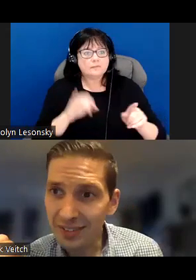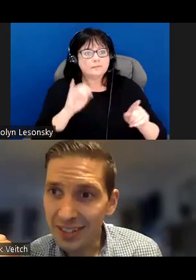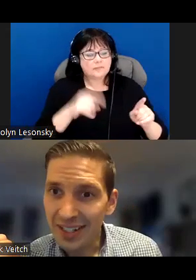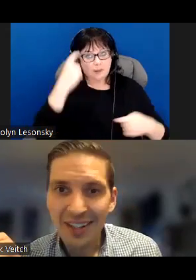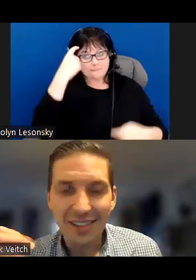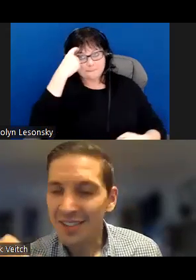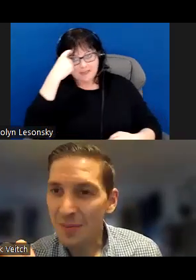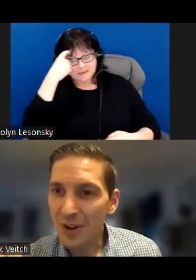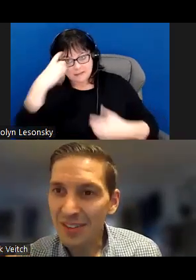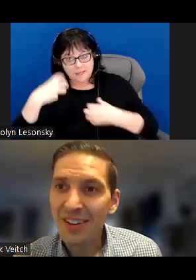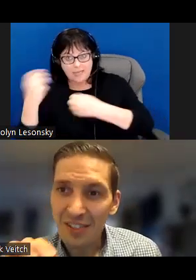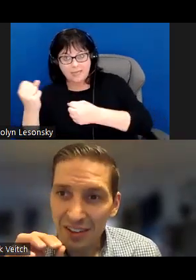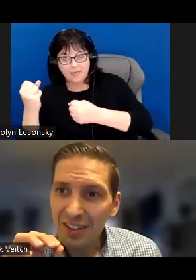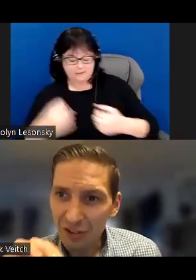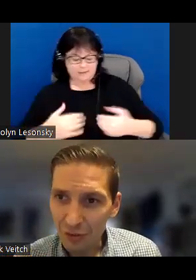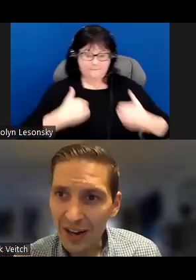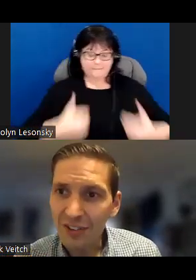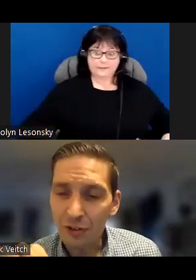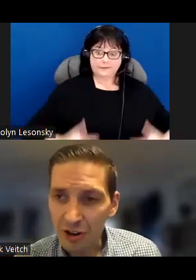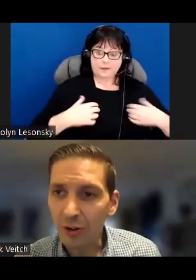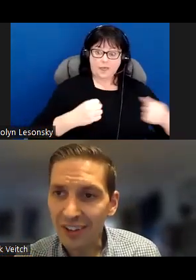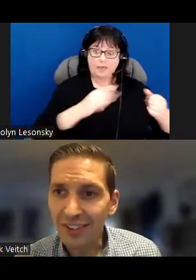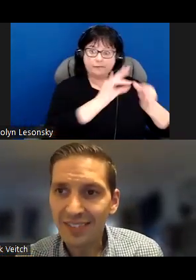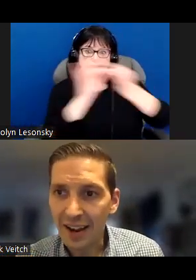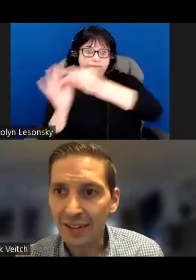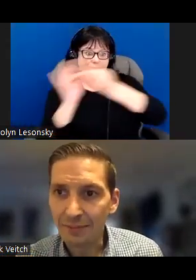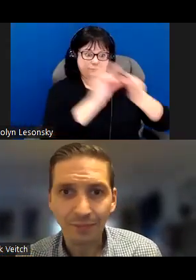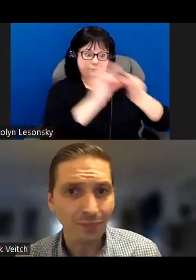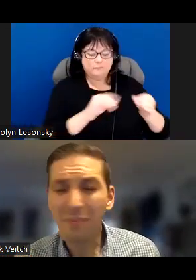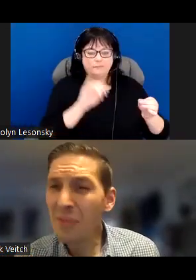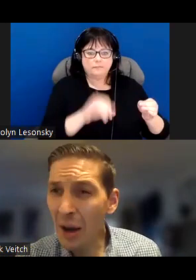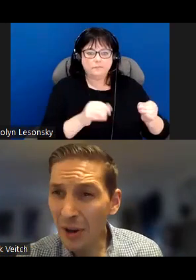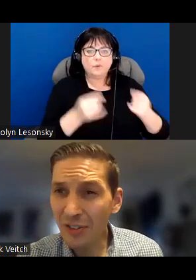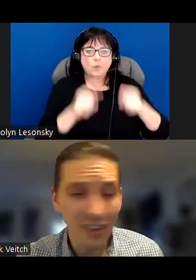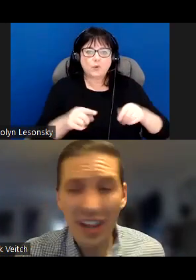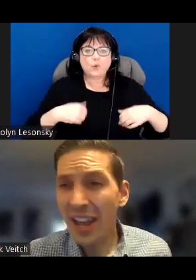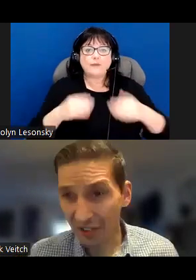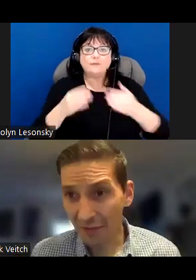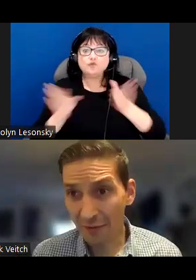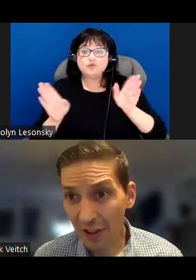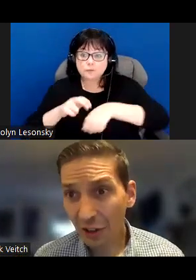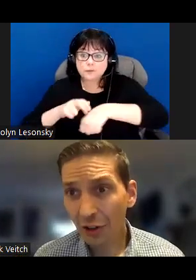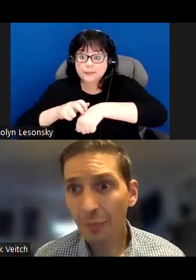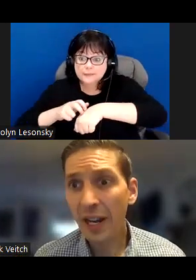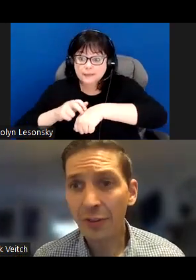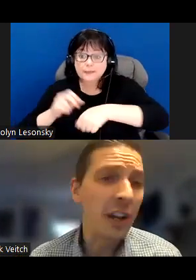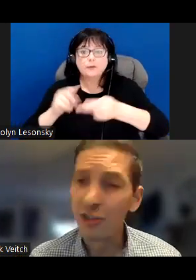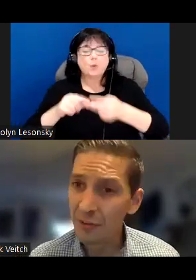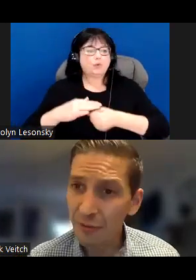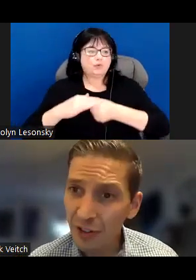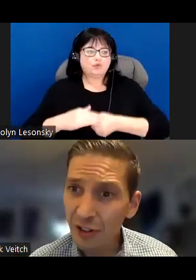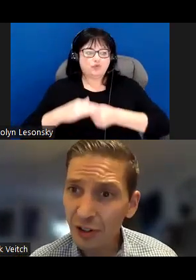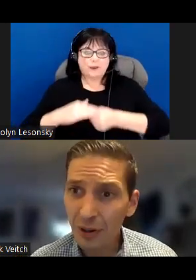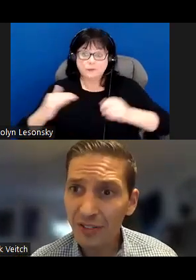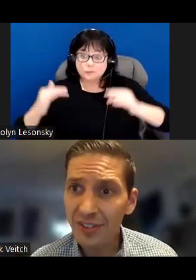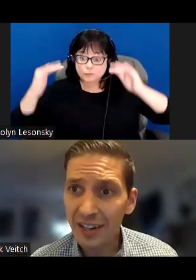physical health than with things like stress or generalized anxiety? How much of this is a physical